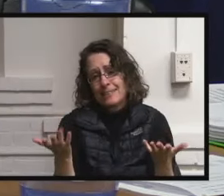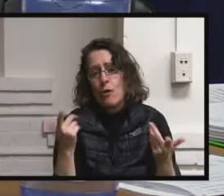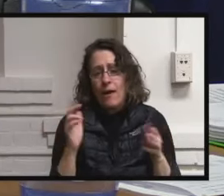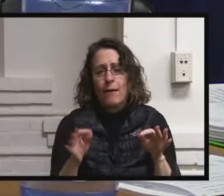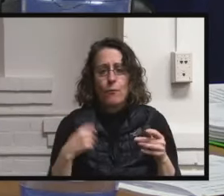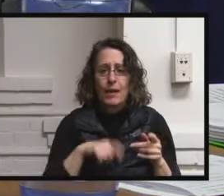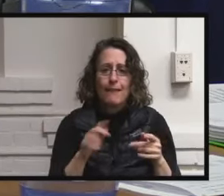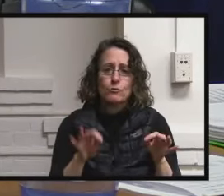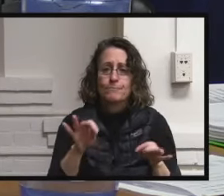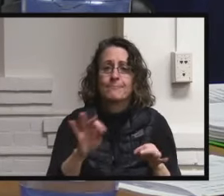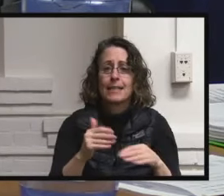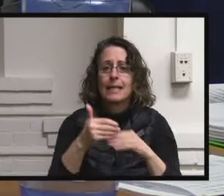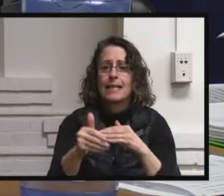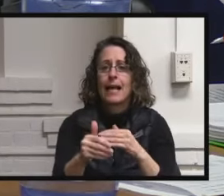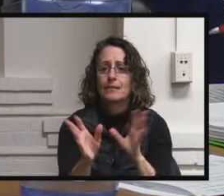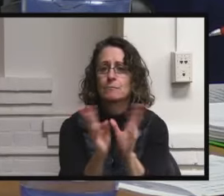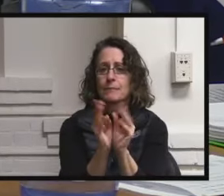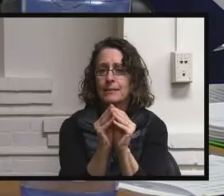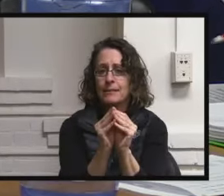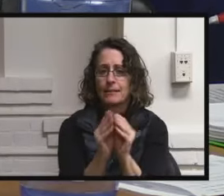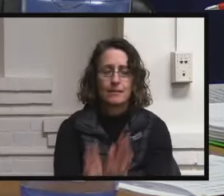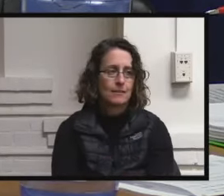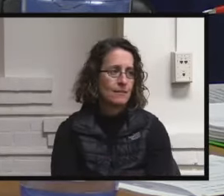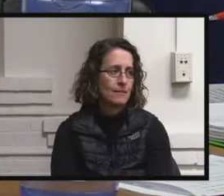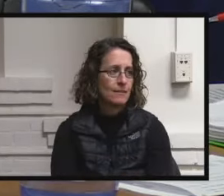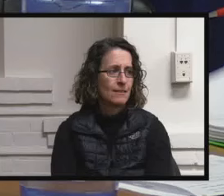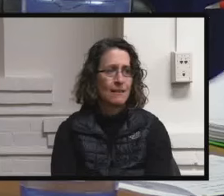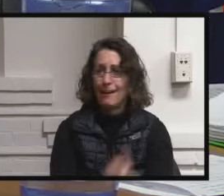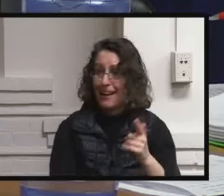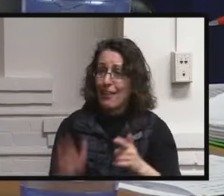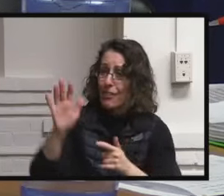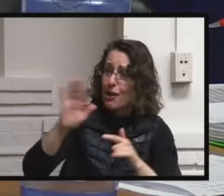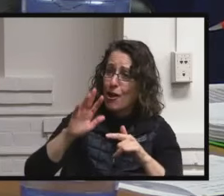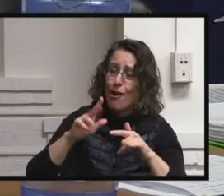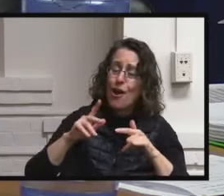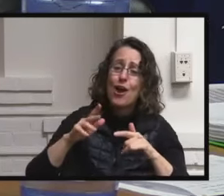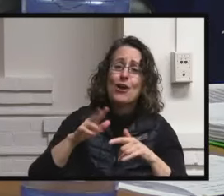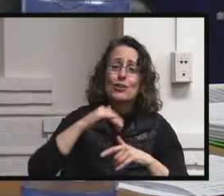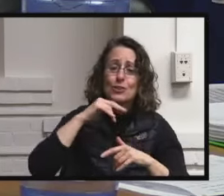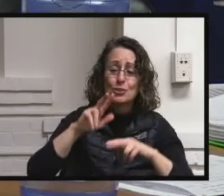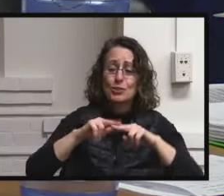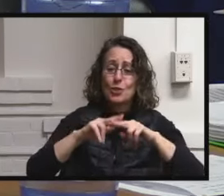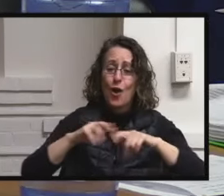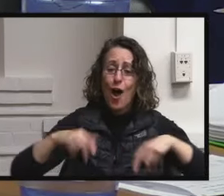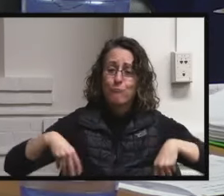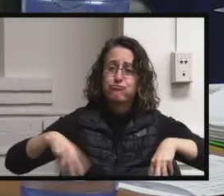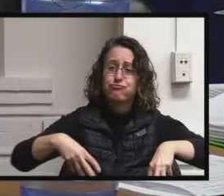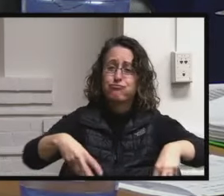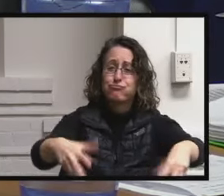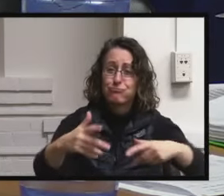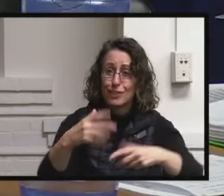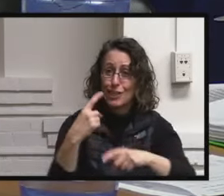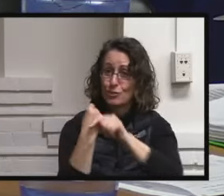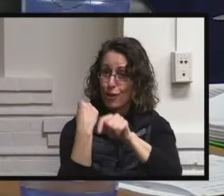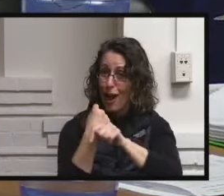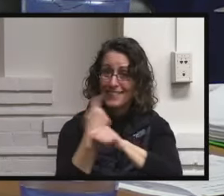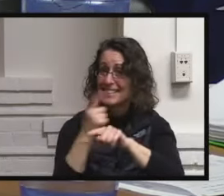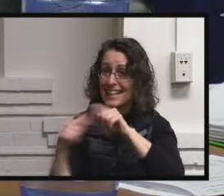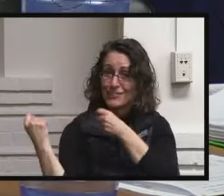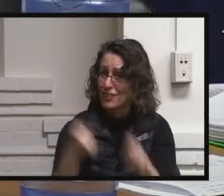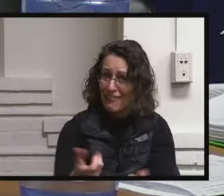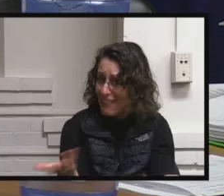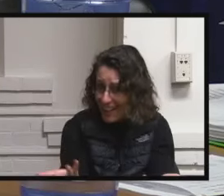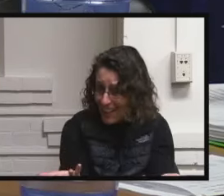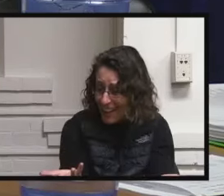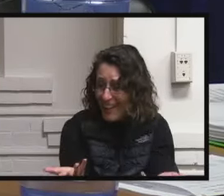added? Nope. All right. Can't we run your salt trucks now? Right. So the next item on the agenda. 89